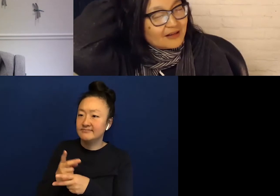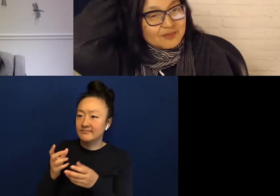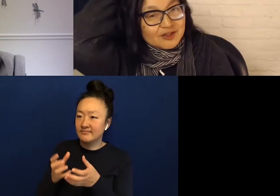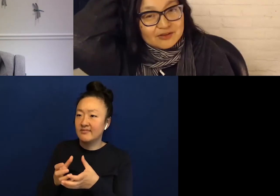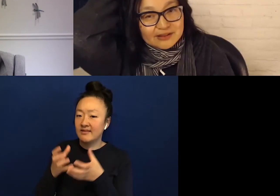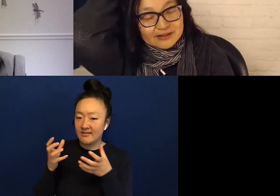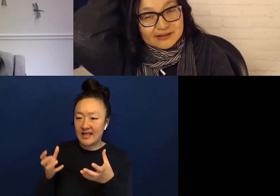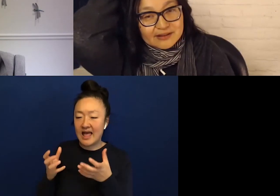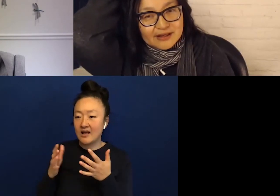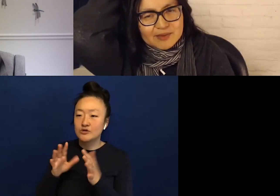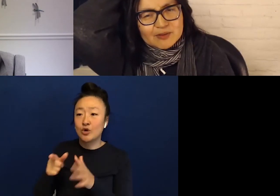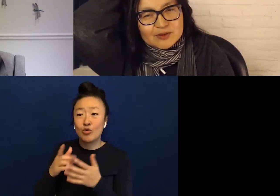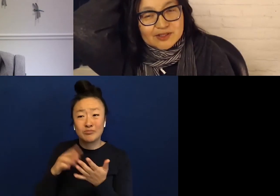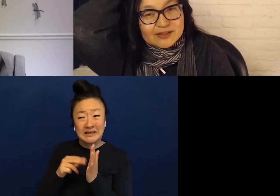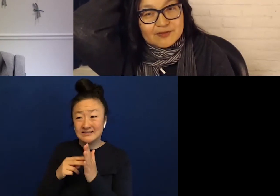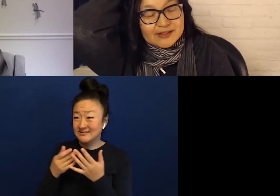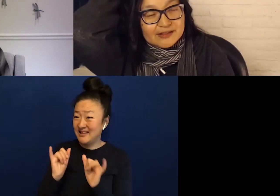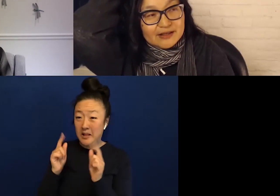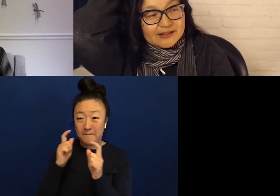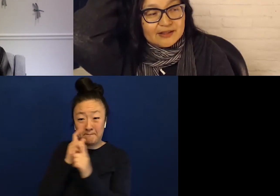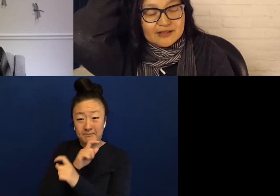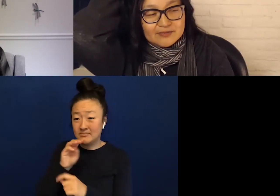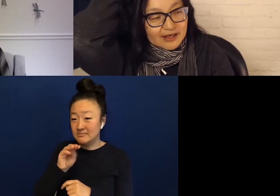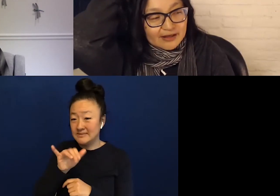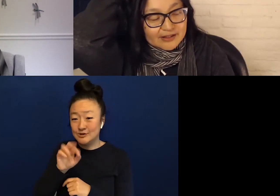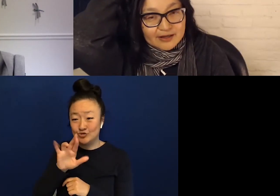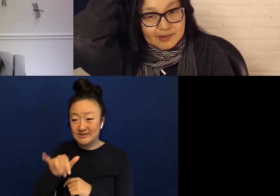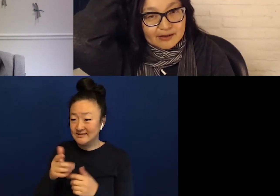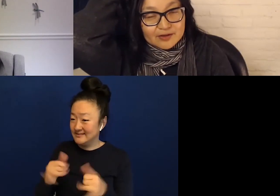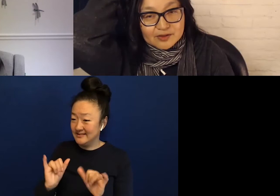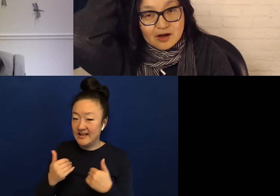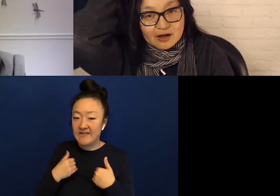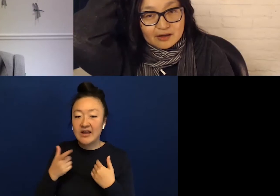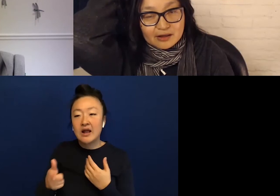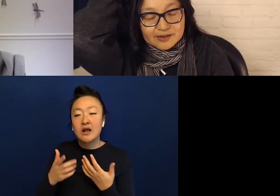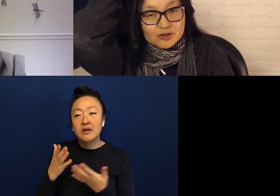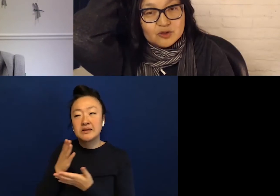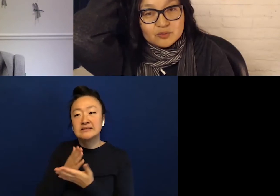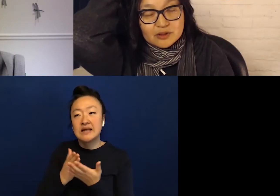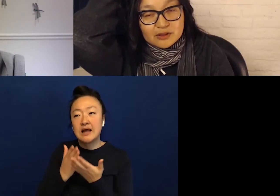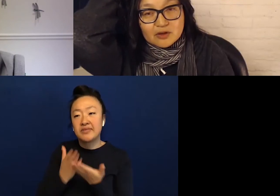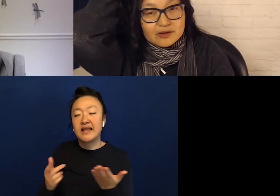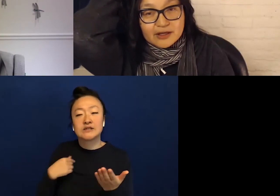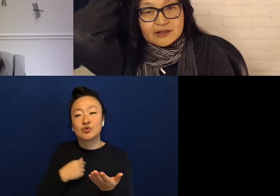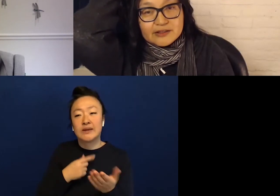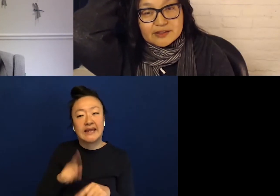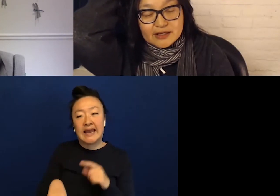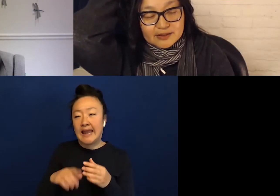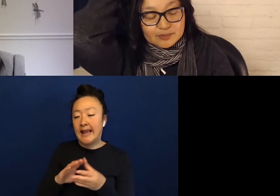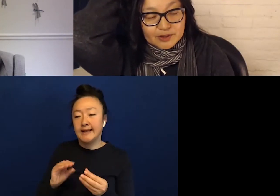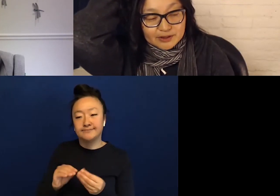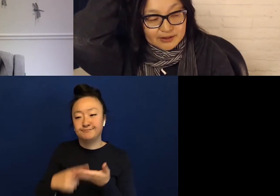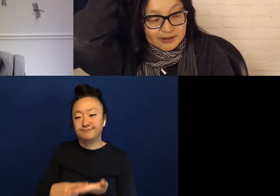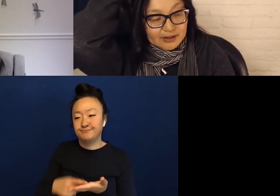a lot of mystery. And maybe what was also fascinating is the things that we can't talk about on this call, on this Zoom, or that I couldn't